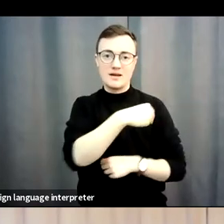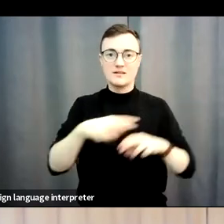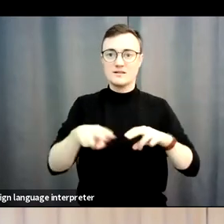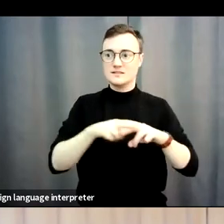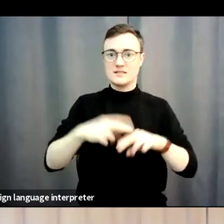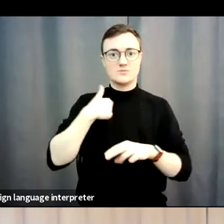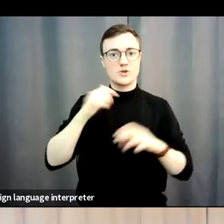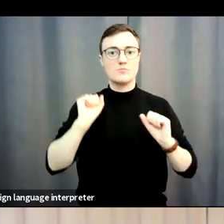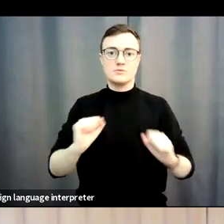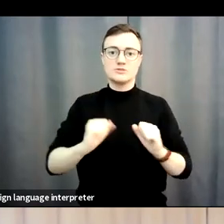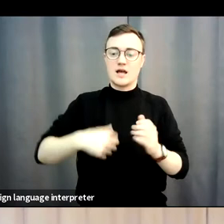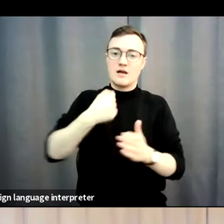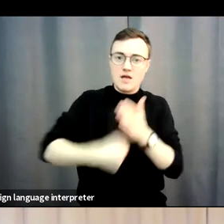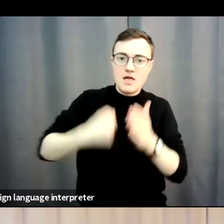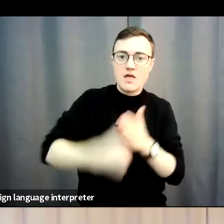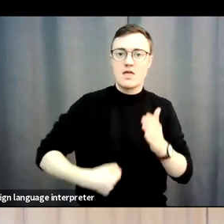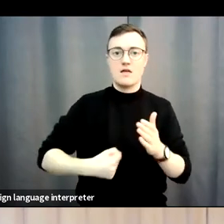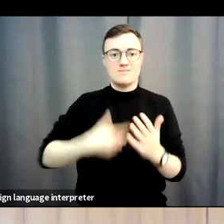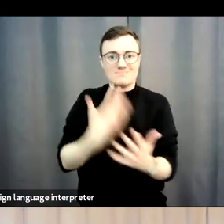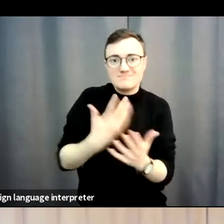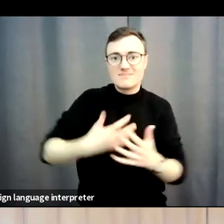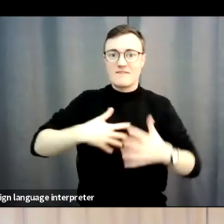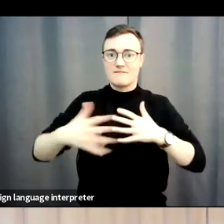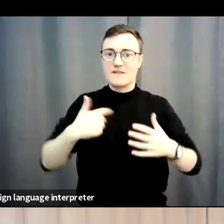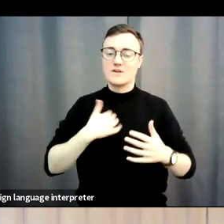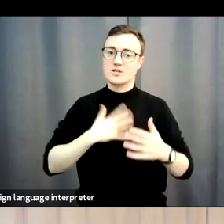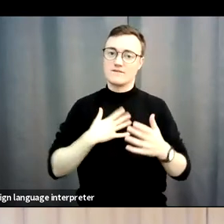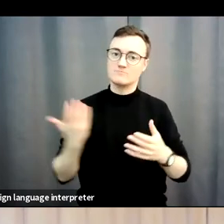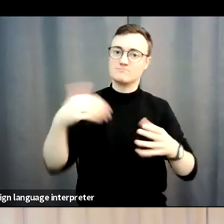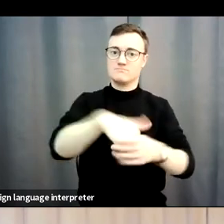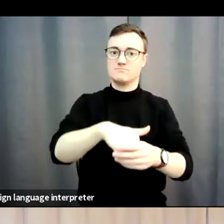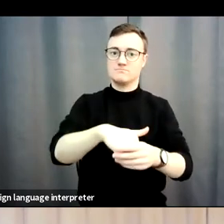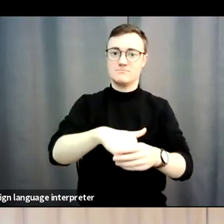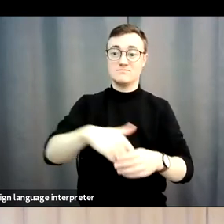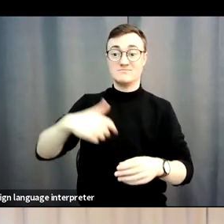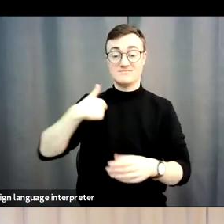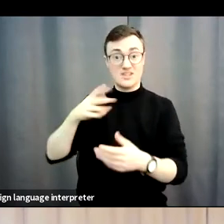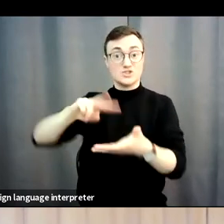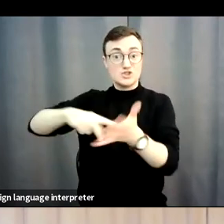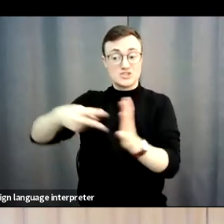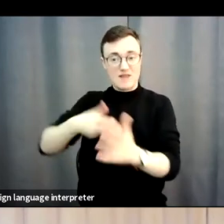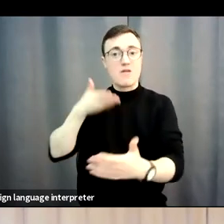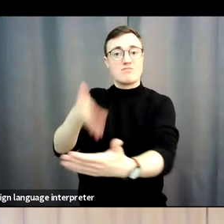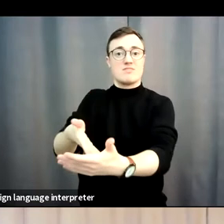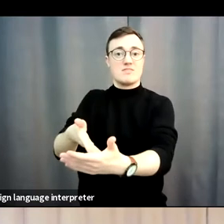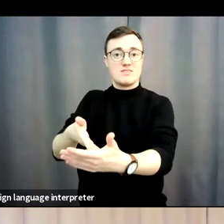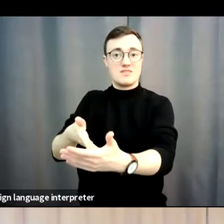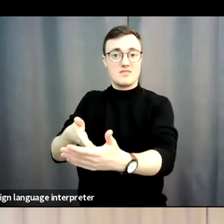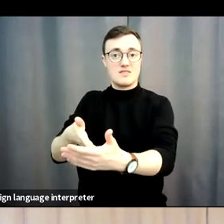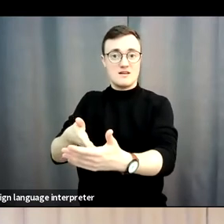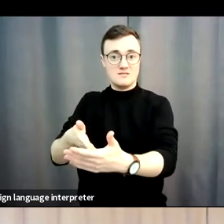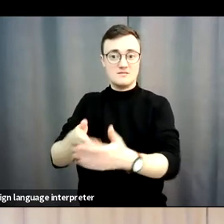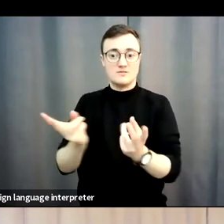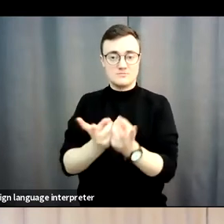participate in the outside world when you have to struggle so much with the system? Everything related to support comes with a price.